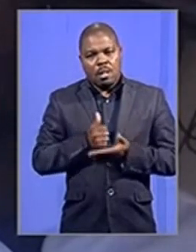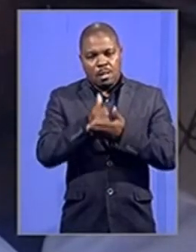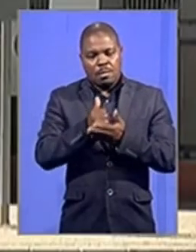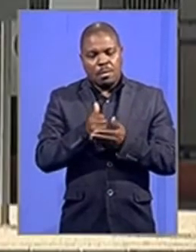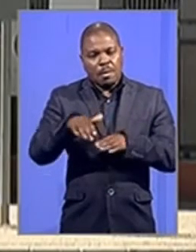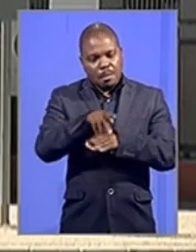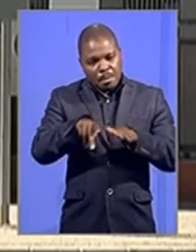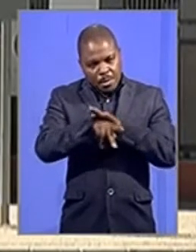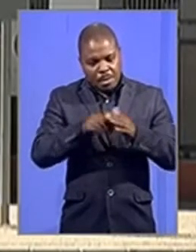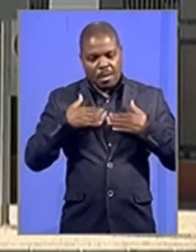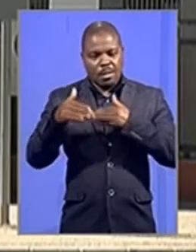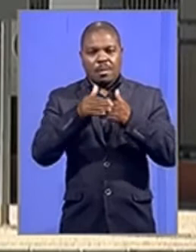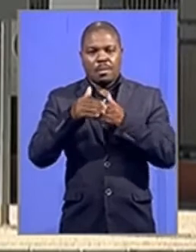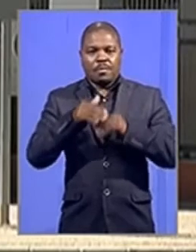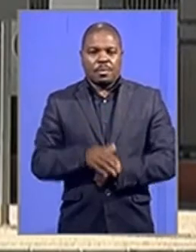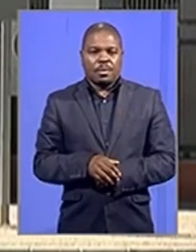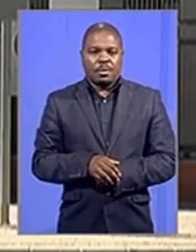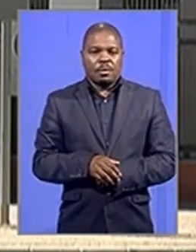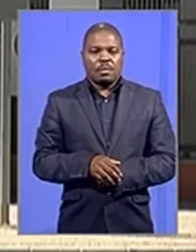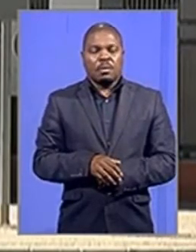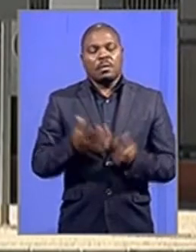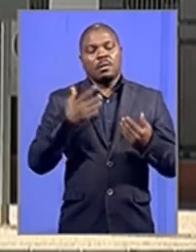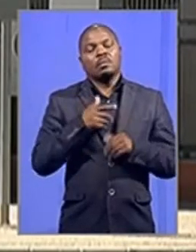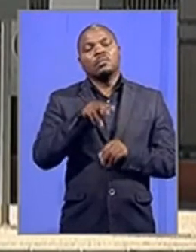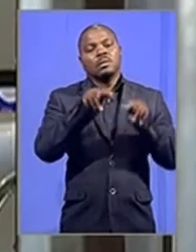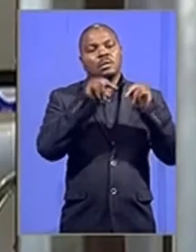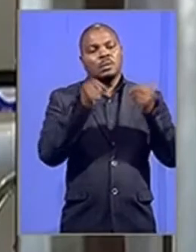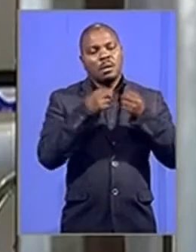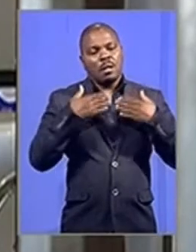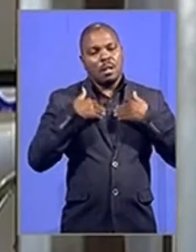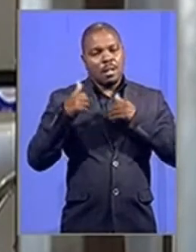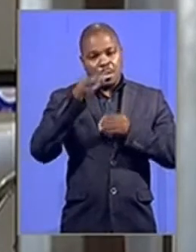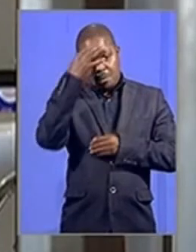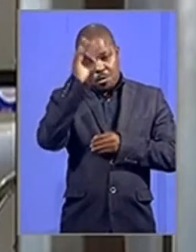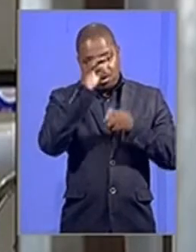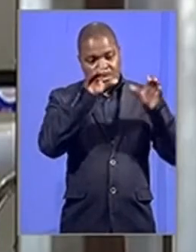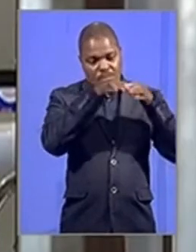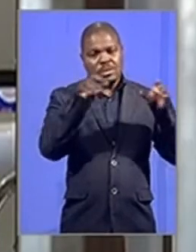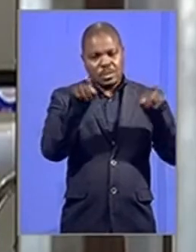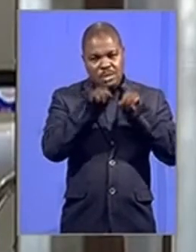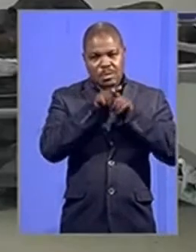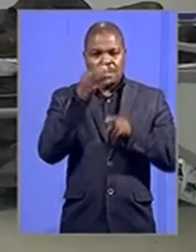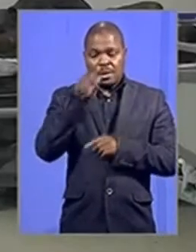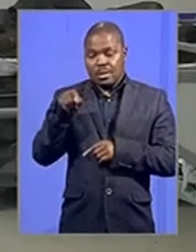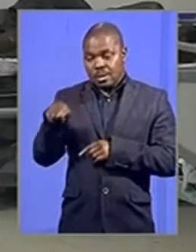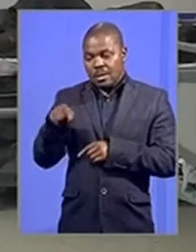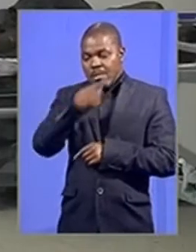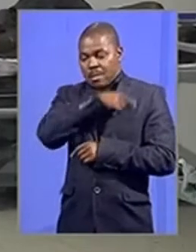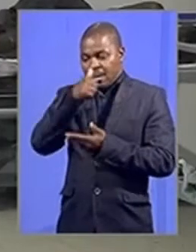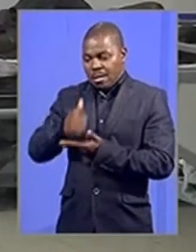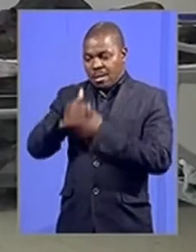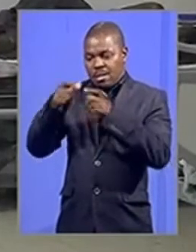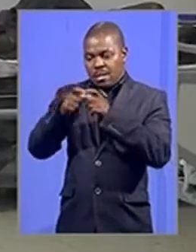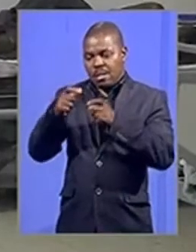care. Lekgotla la di-professional tsa maphelo le buile ka mokgwa ona ka tshebediso ya di-medical aid le